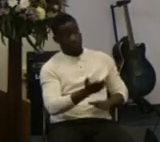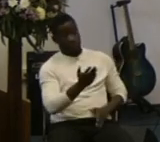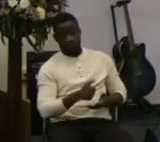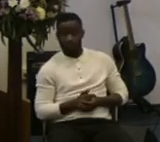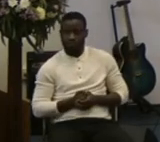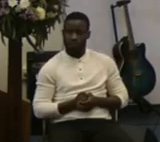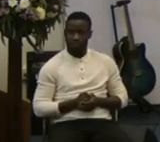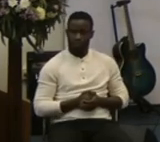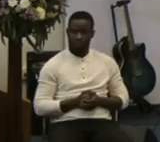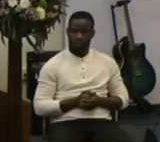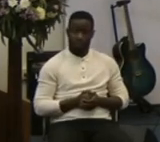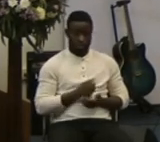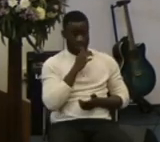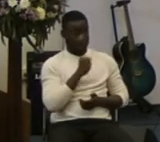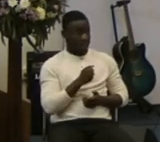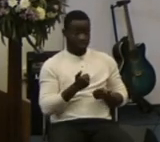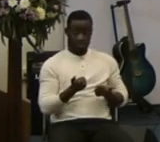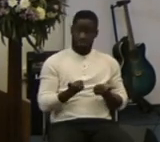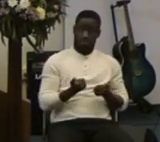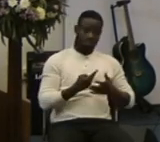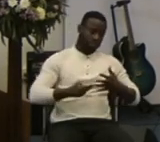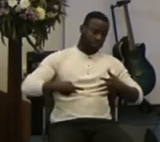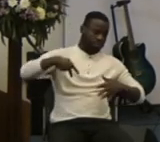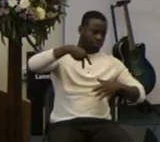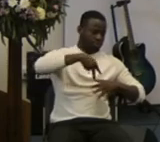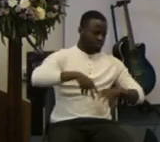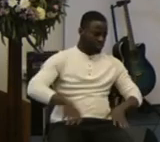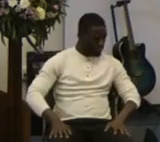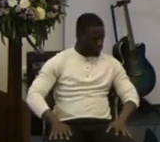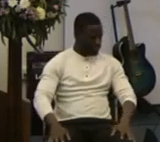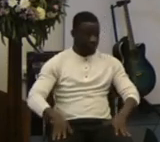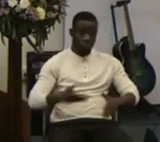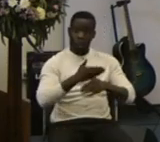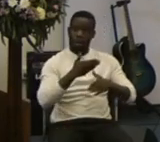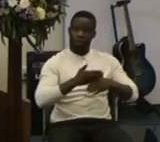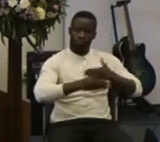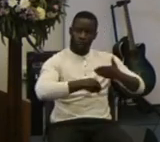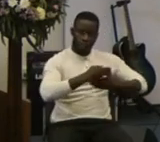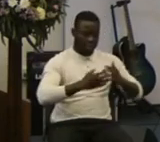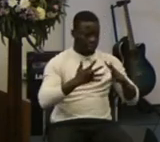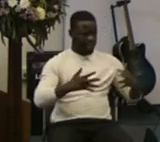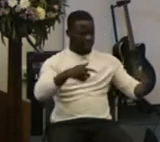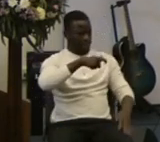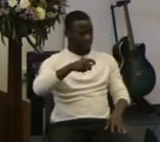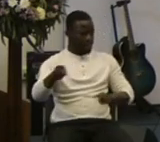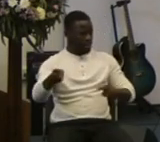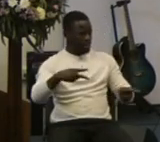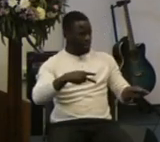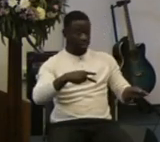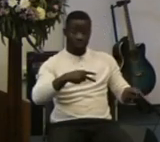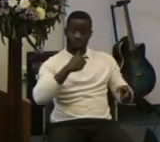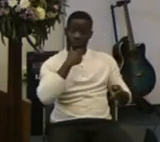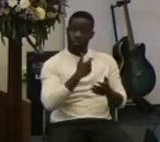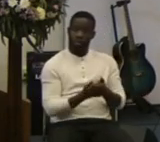go home." He got up, he took his mat, and he walked out in full view of them all. This